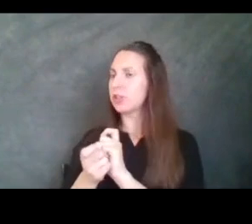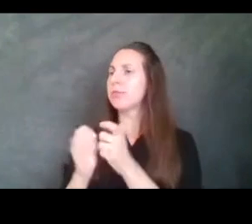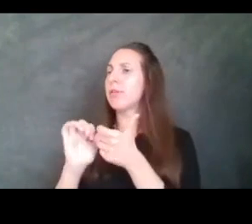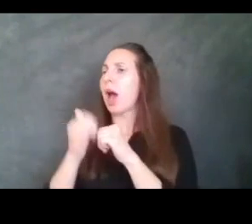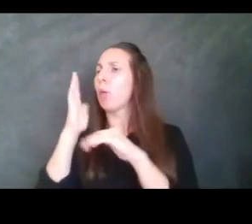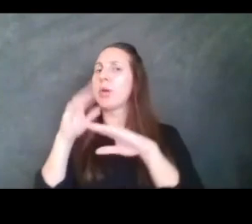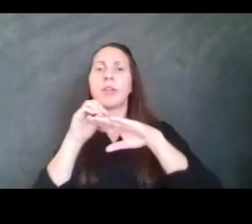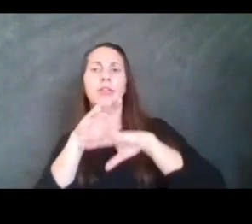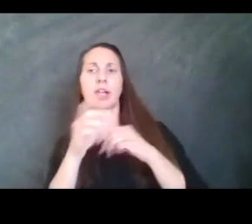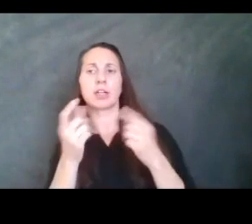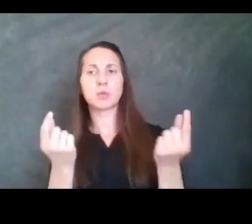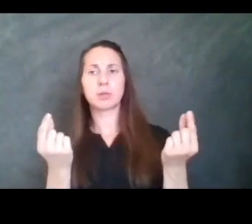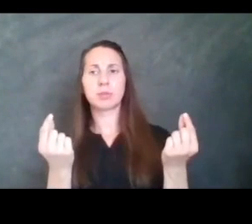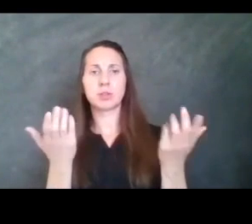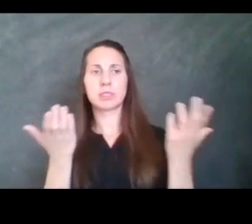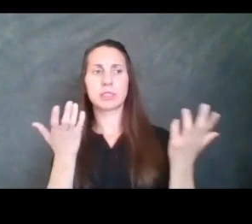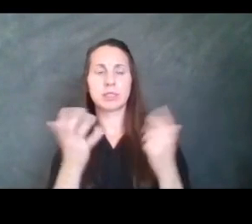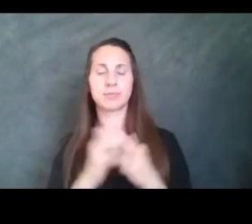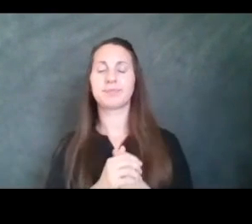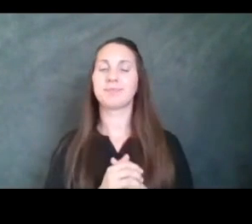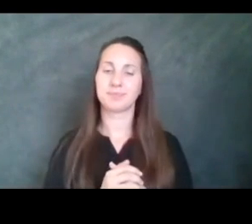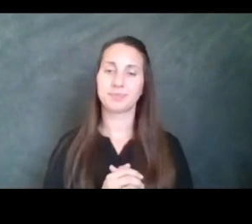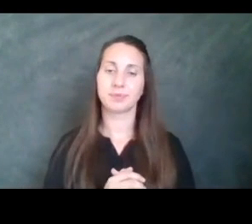ADA means to inclusion. Next slide.